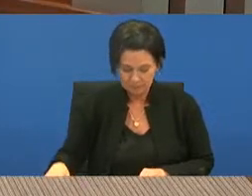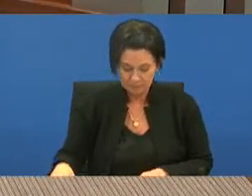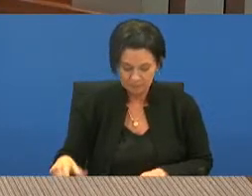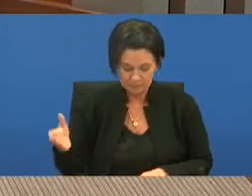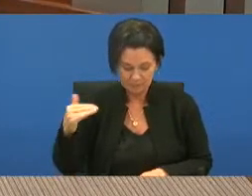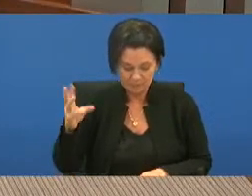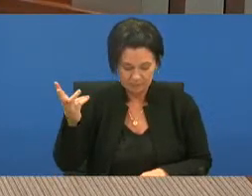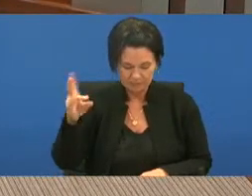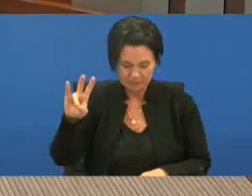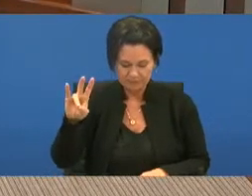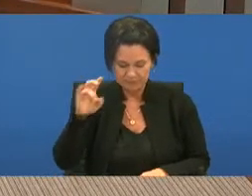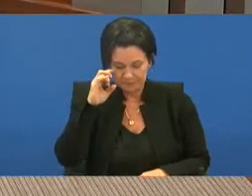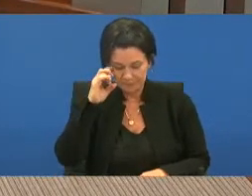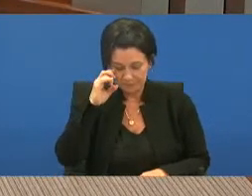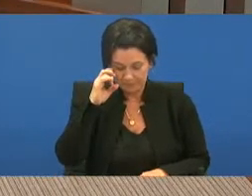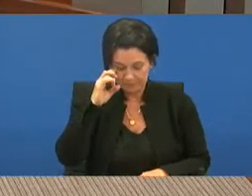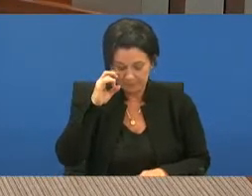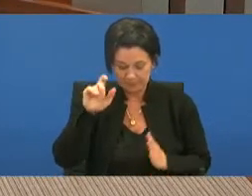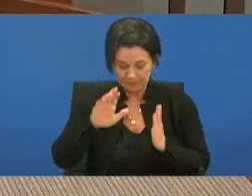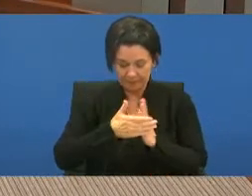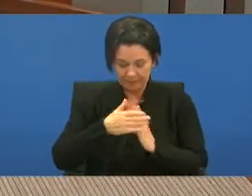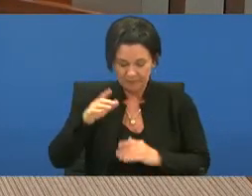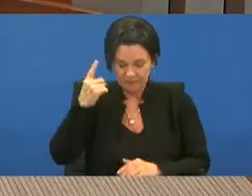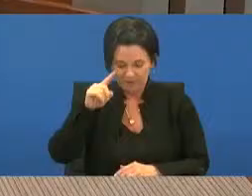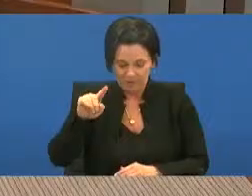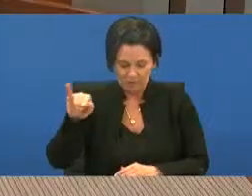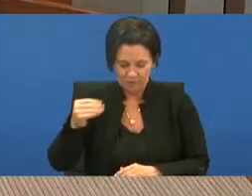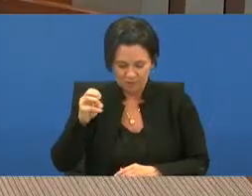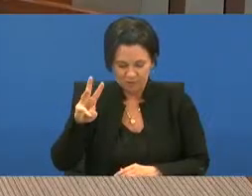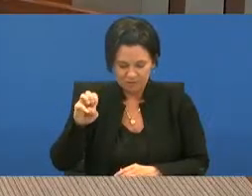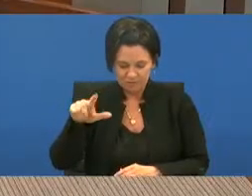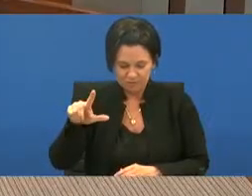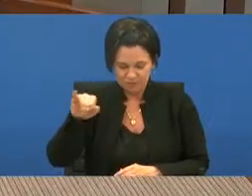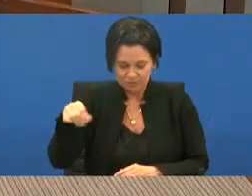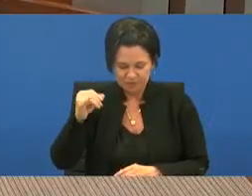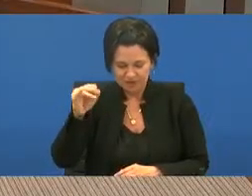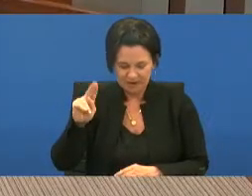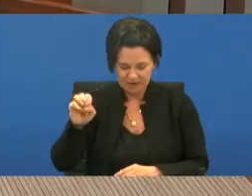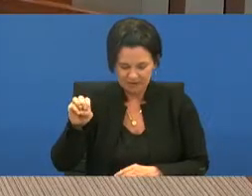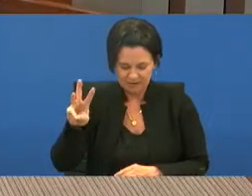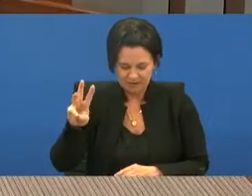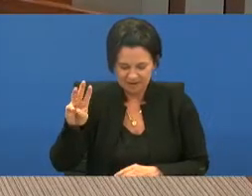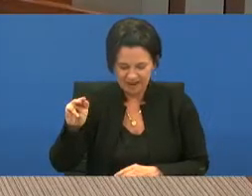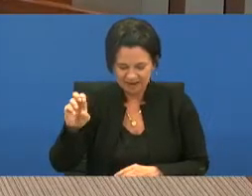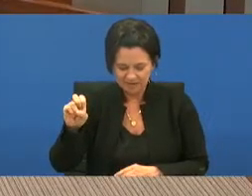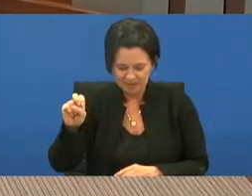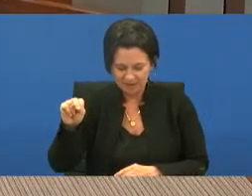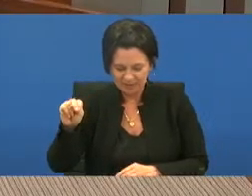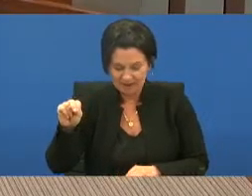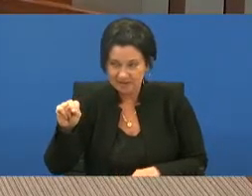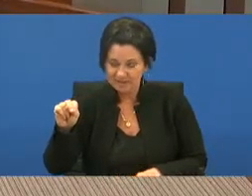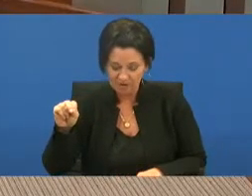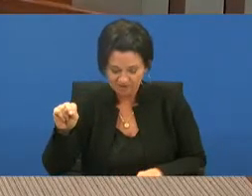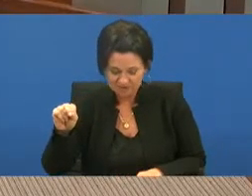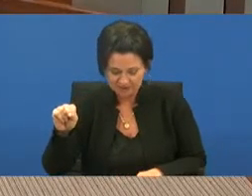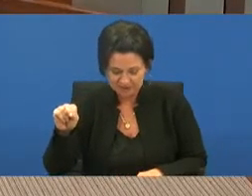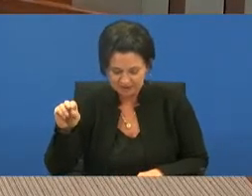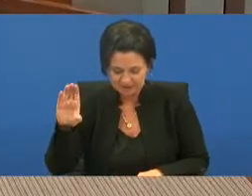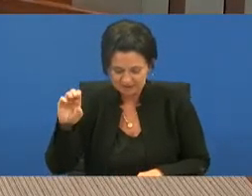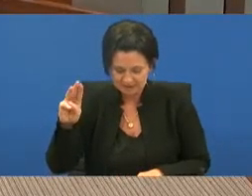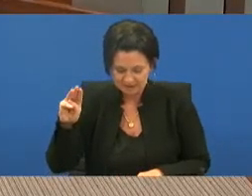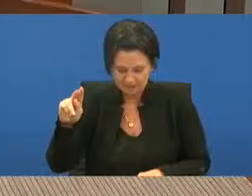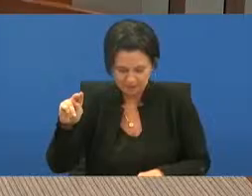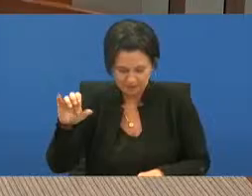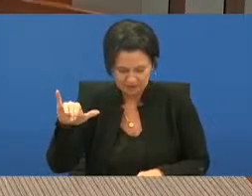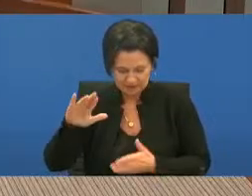Item 67, amending the 2025 annual operating budget for the Jewel J. Newman Community Center so as to appropriate $5,000 from the fund